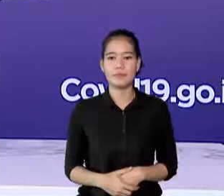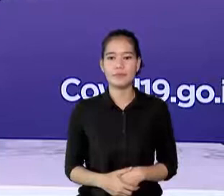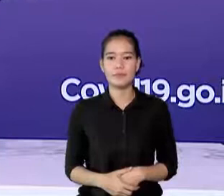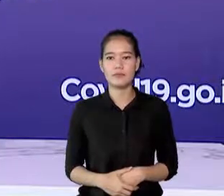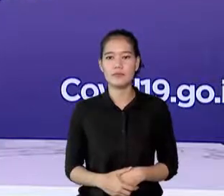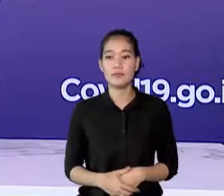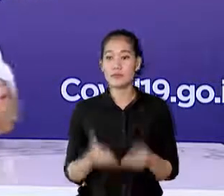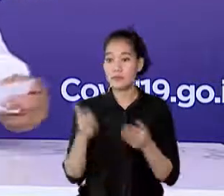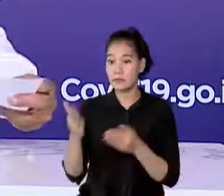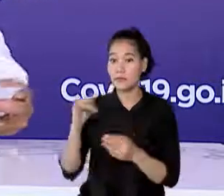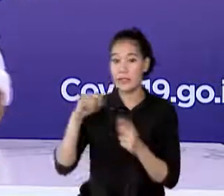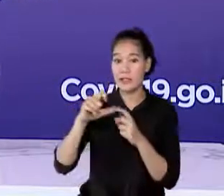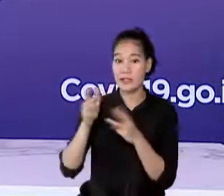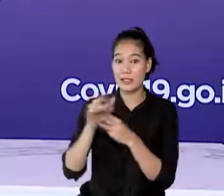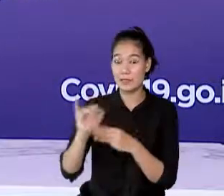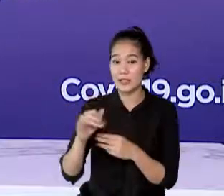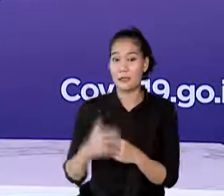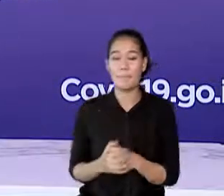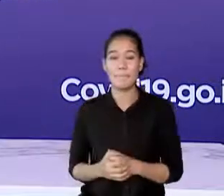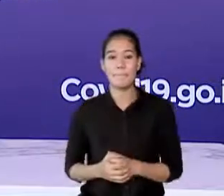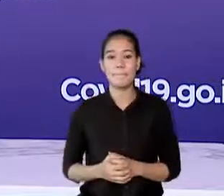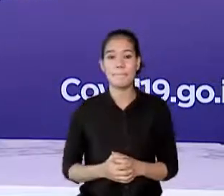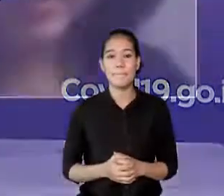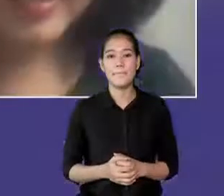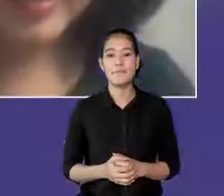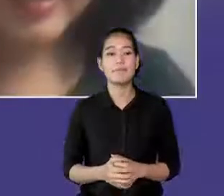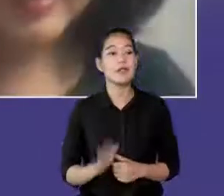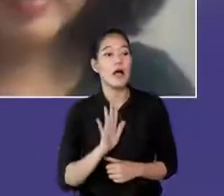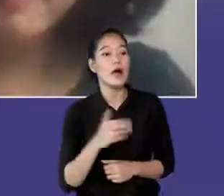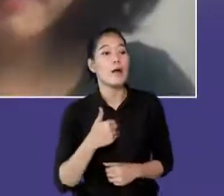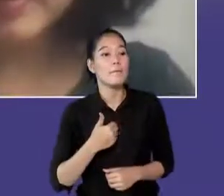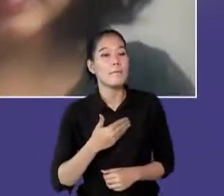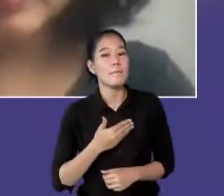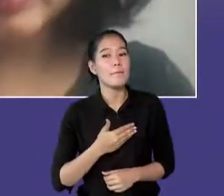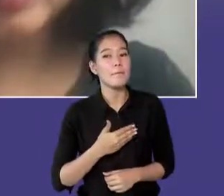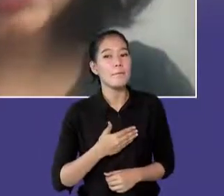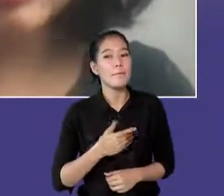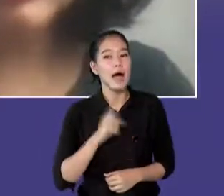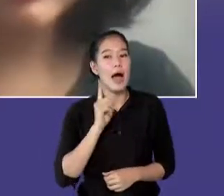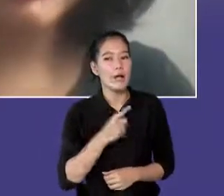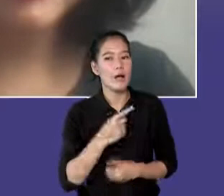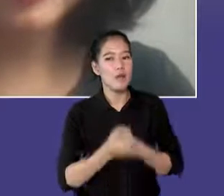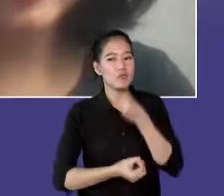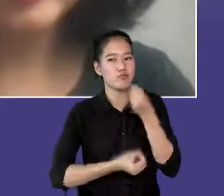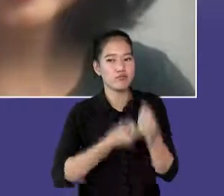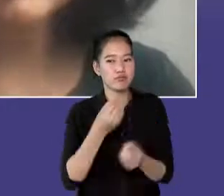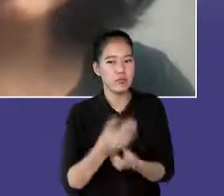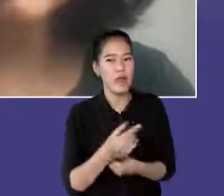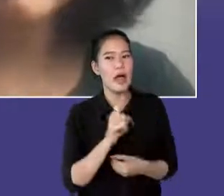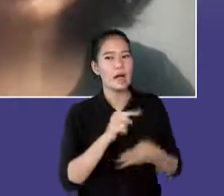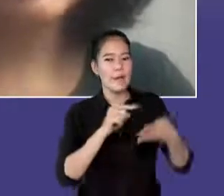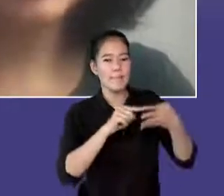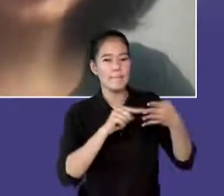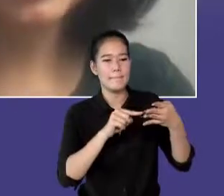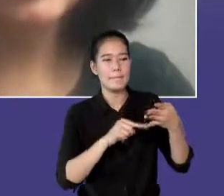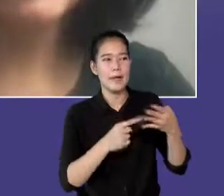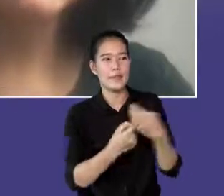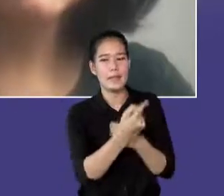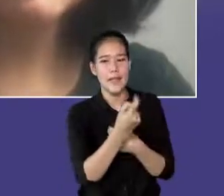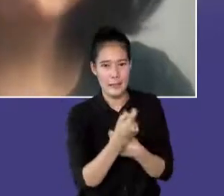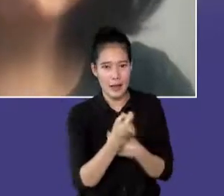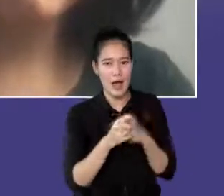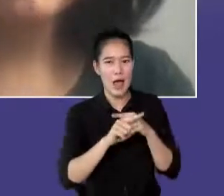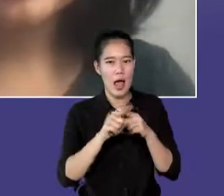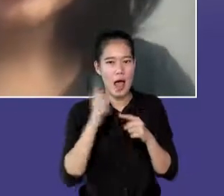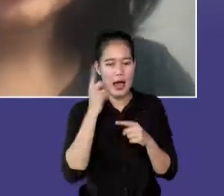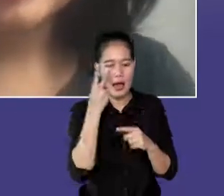So, Mbak Ismi, are we going to have several questions? Yes. Can I have additional 4 questions submitted through chat?